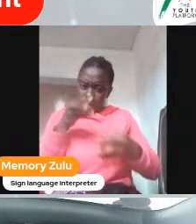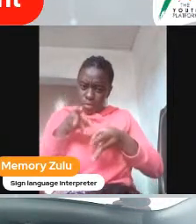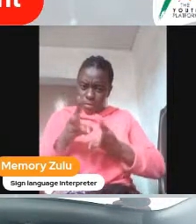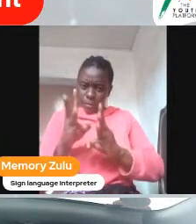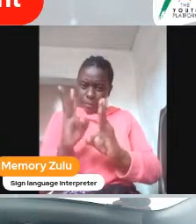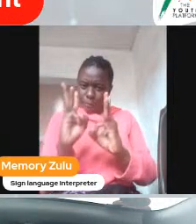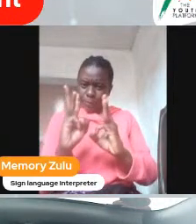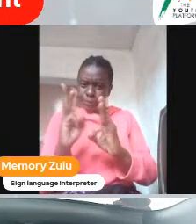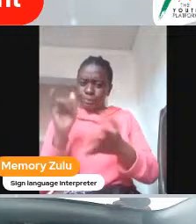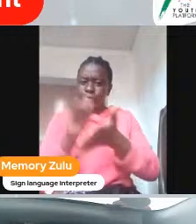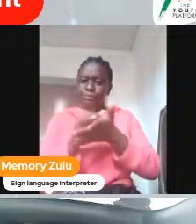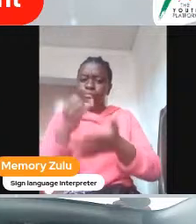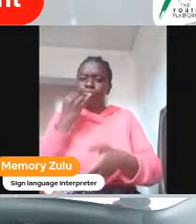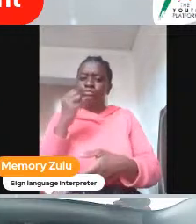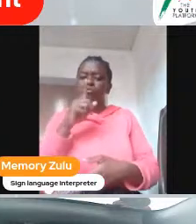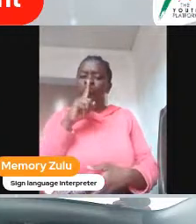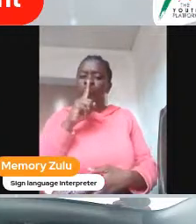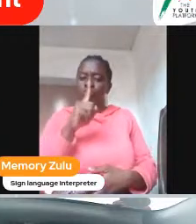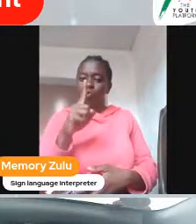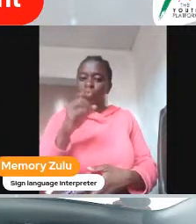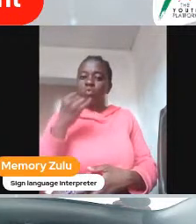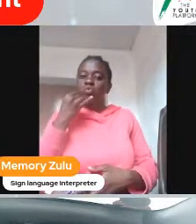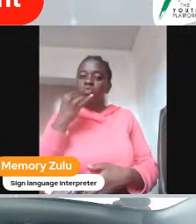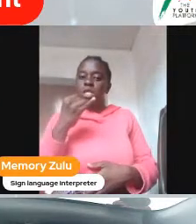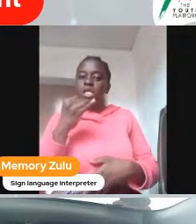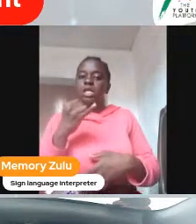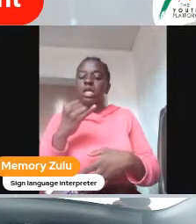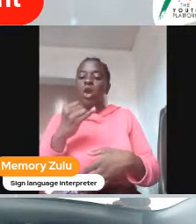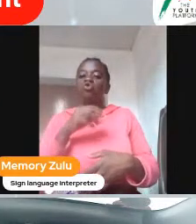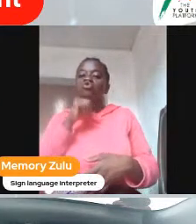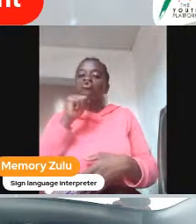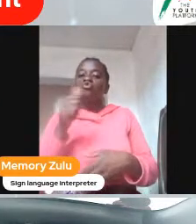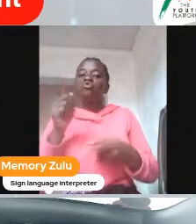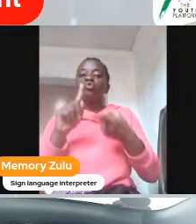that's the